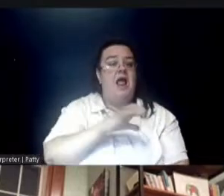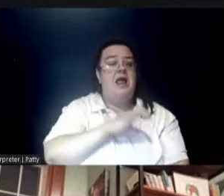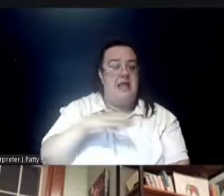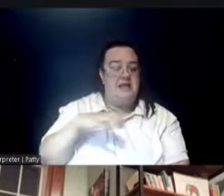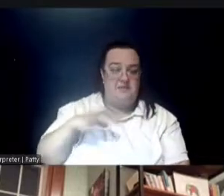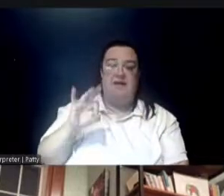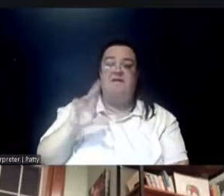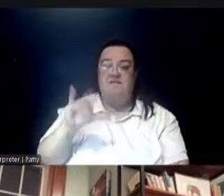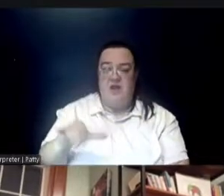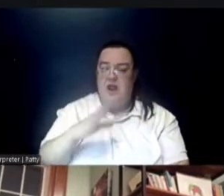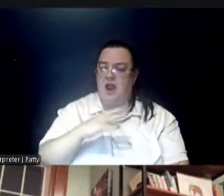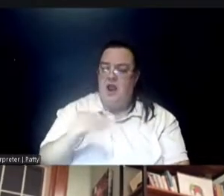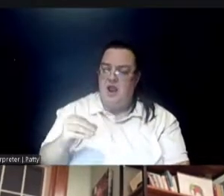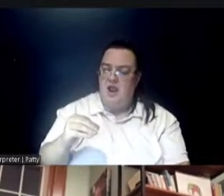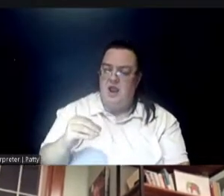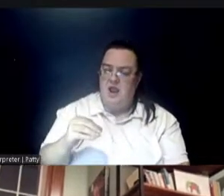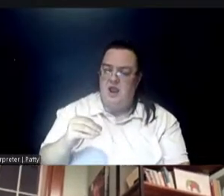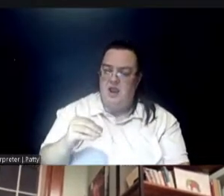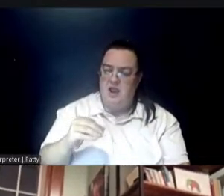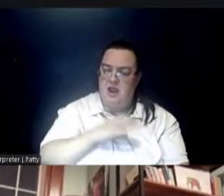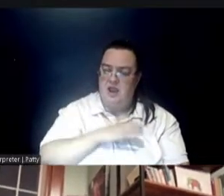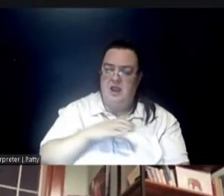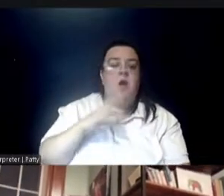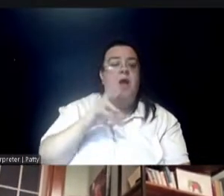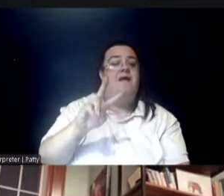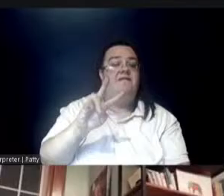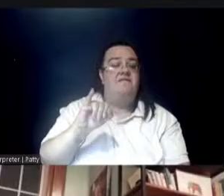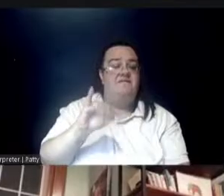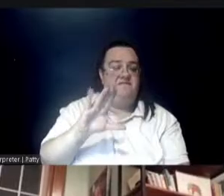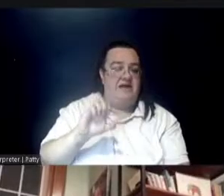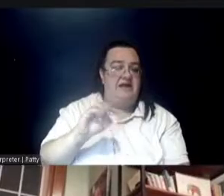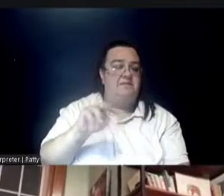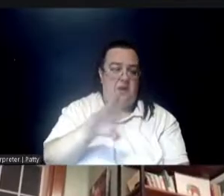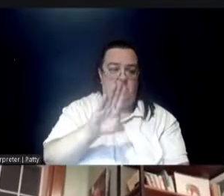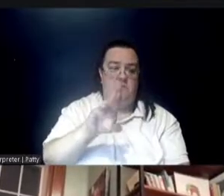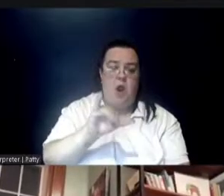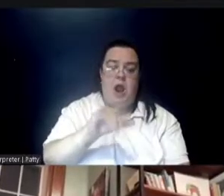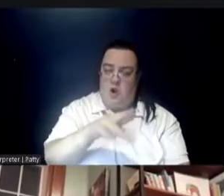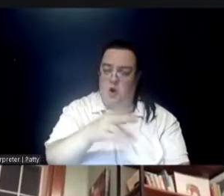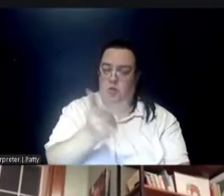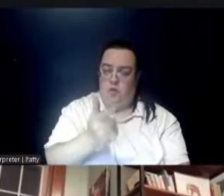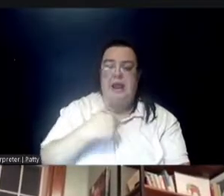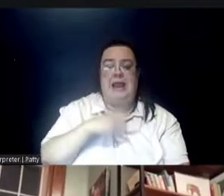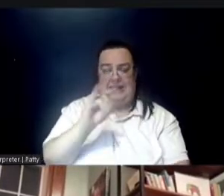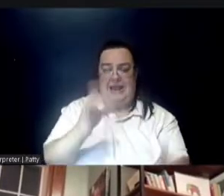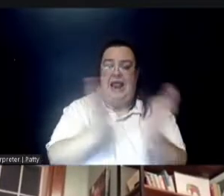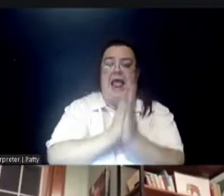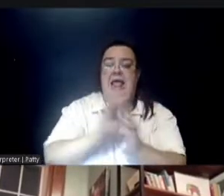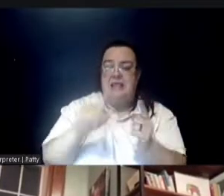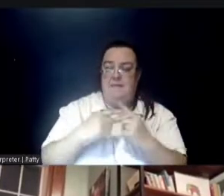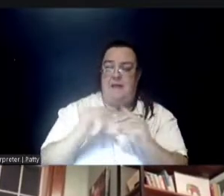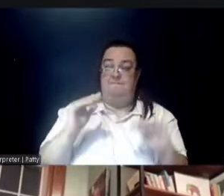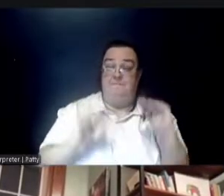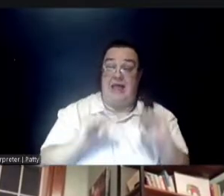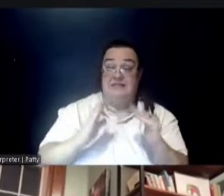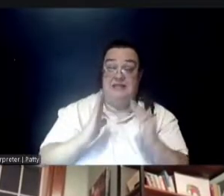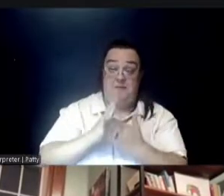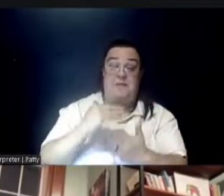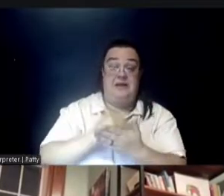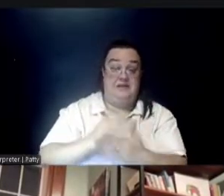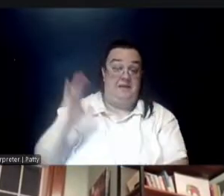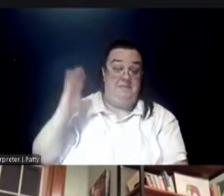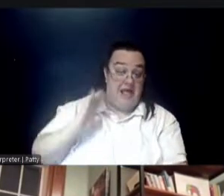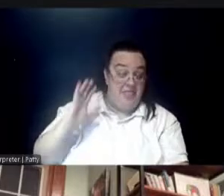and Councilmember Vice Mayor Briner. I did ask about balancing the budget back then, just